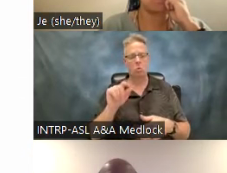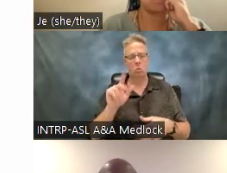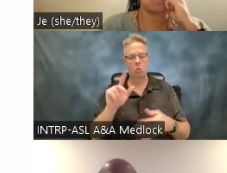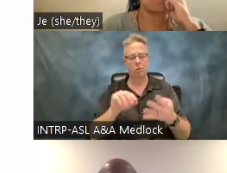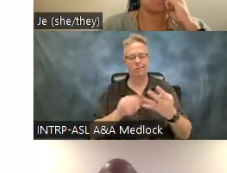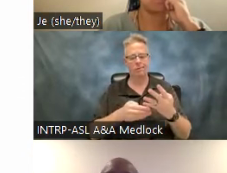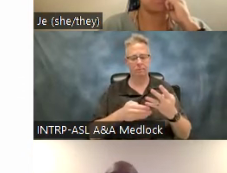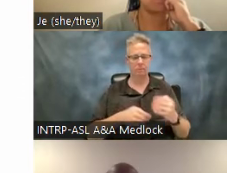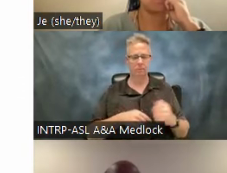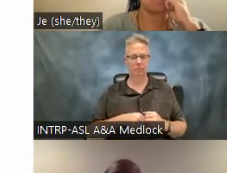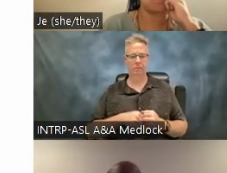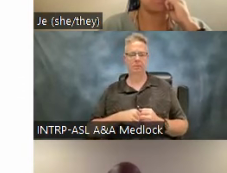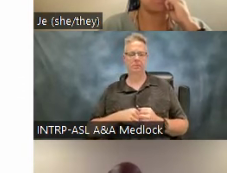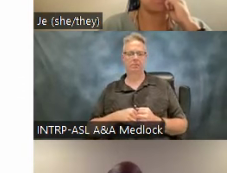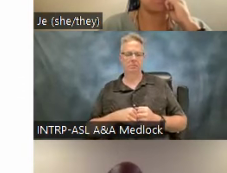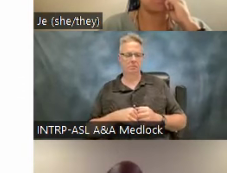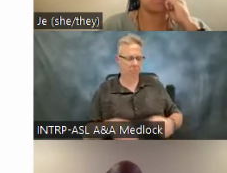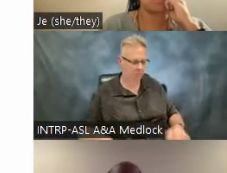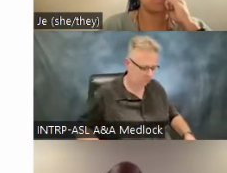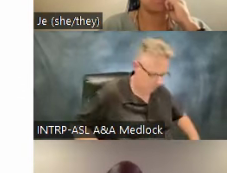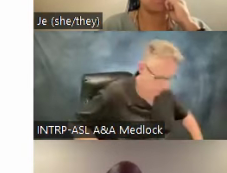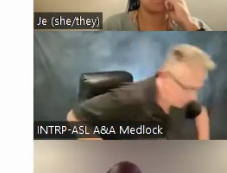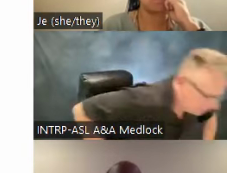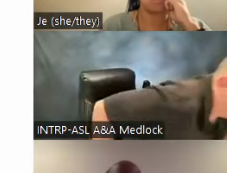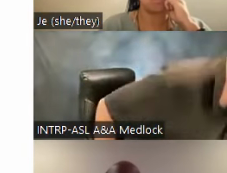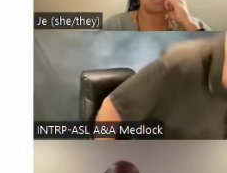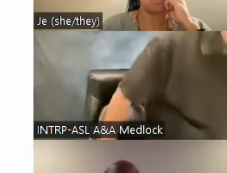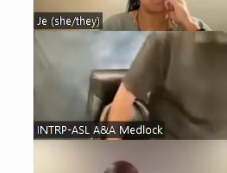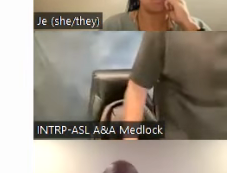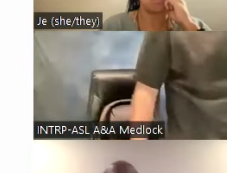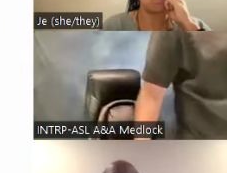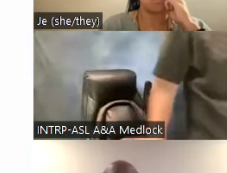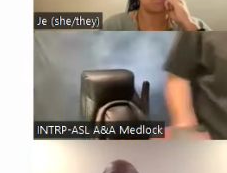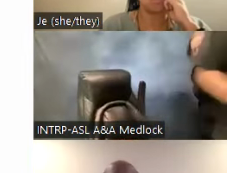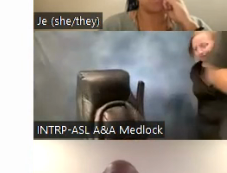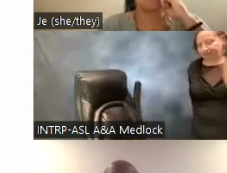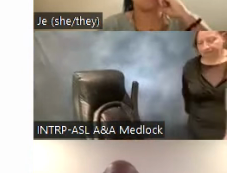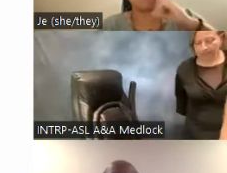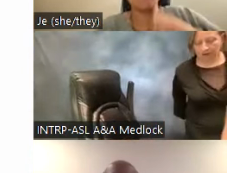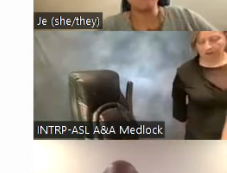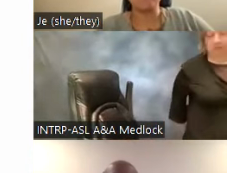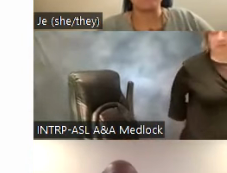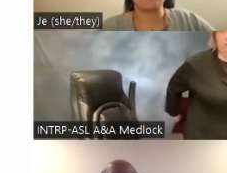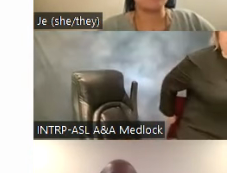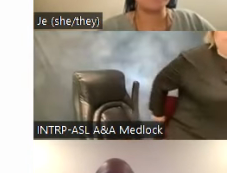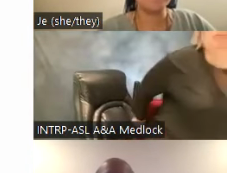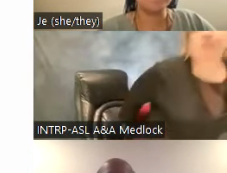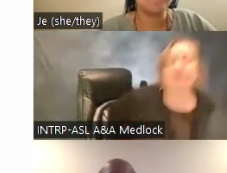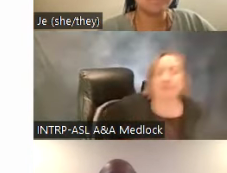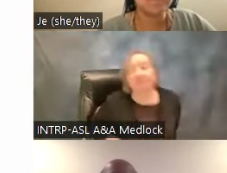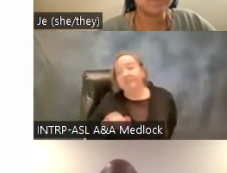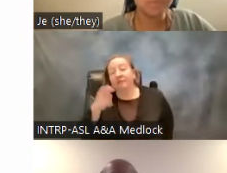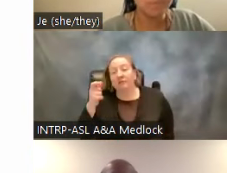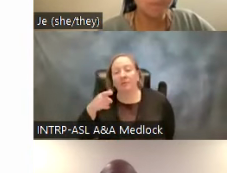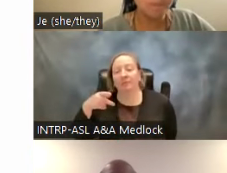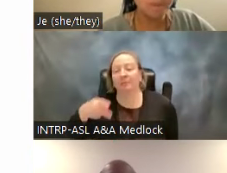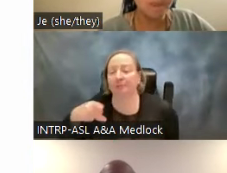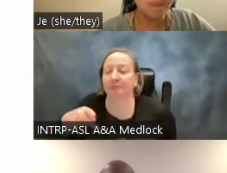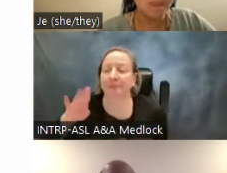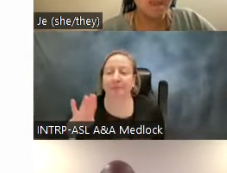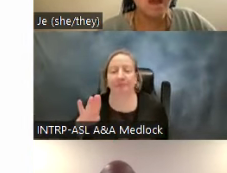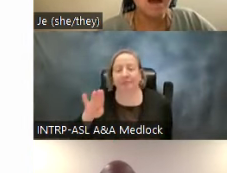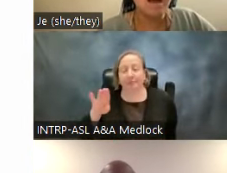2023. So that's straight from the Portland Police Bureau. Thank you, Commissioner Monica. Co-Chair Aye?